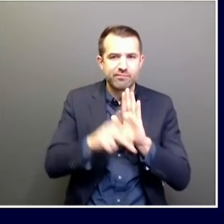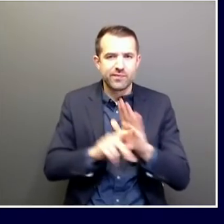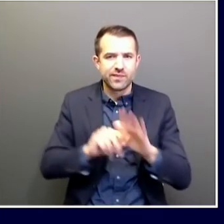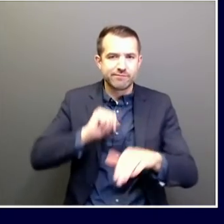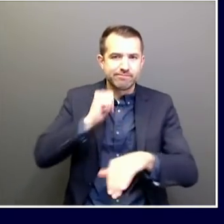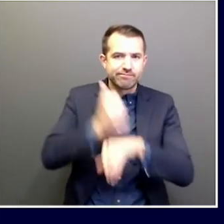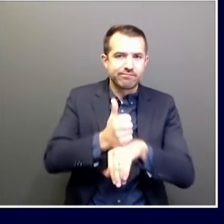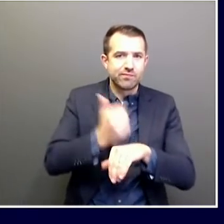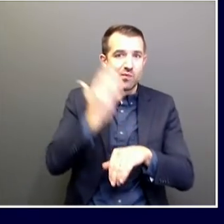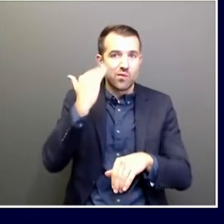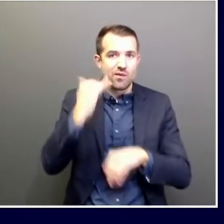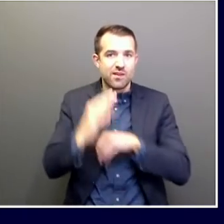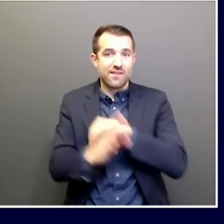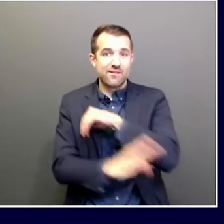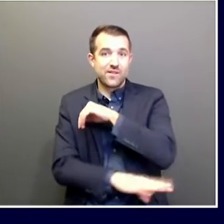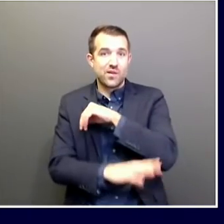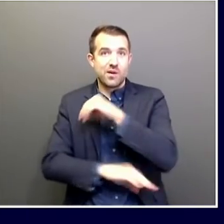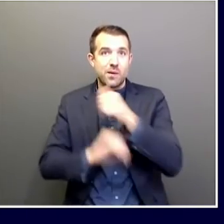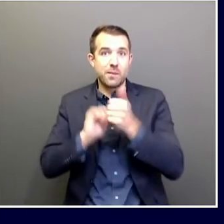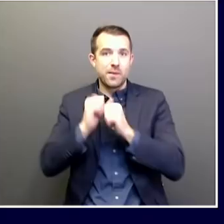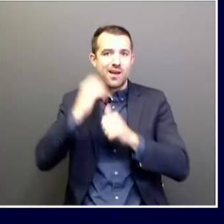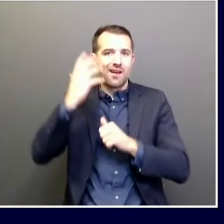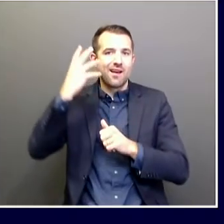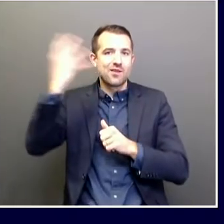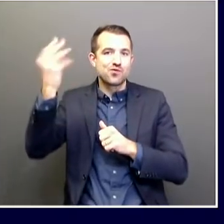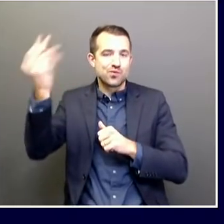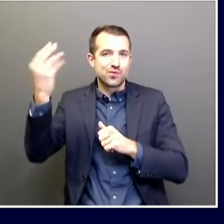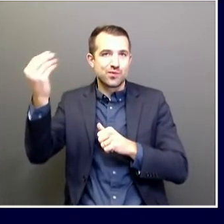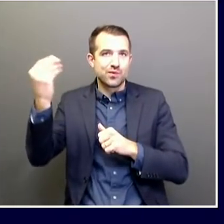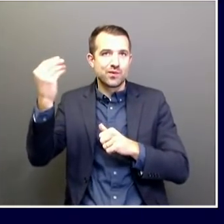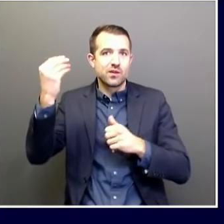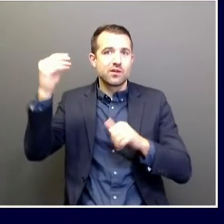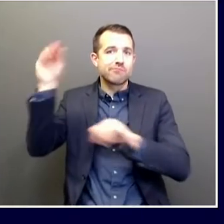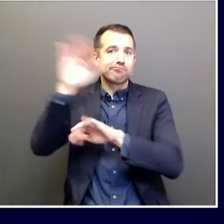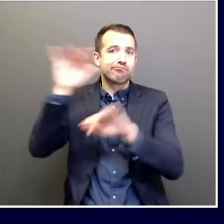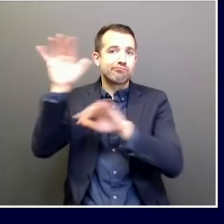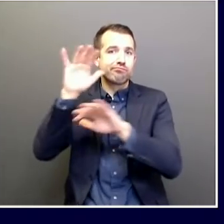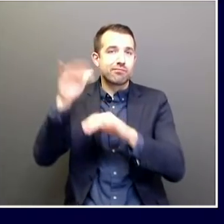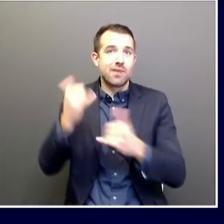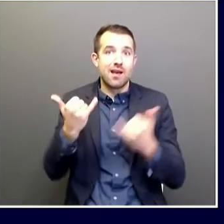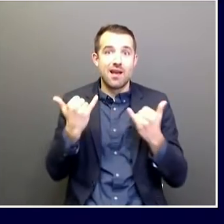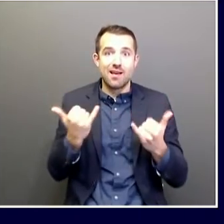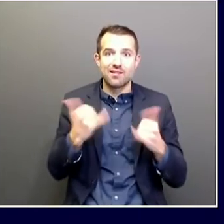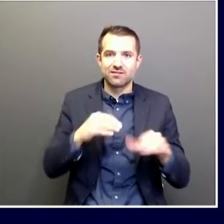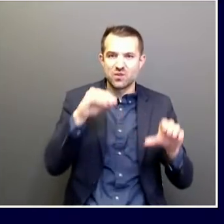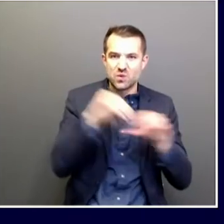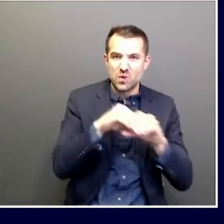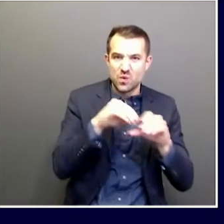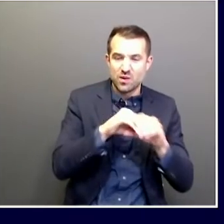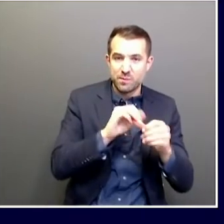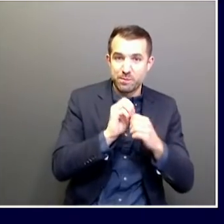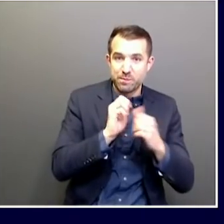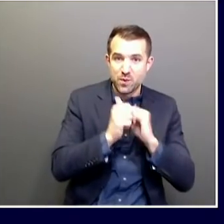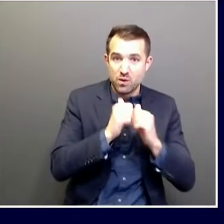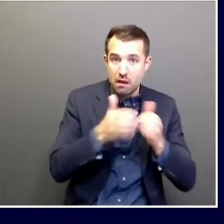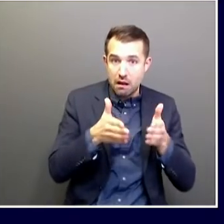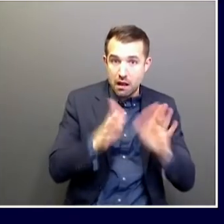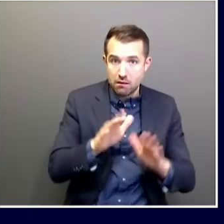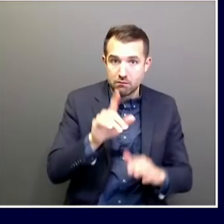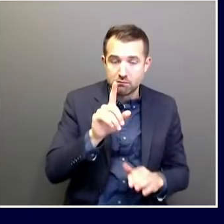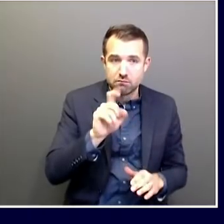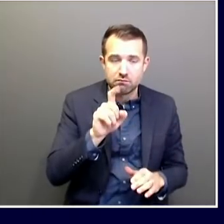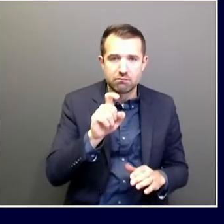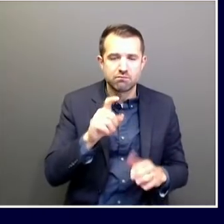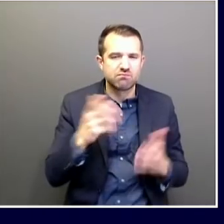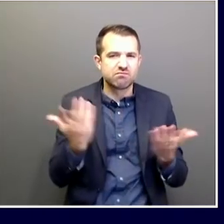follow when considering indoor athletics? Sure. So back in May, with the end of the state